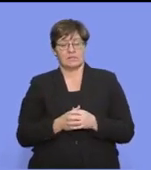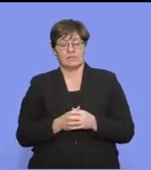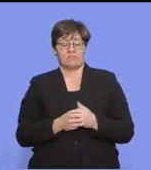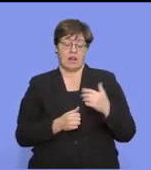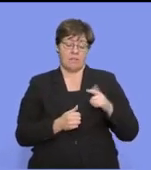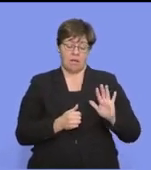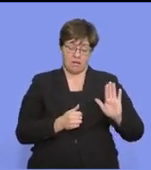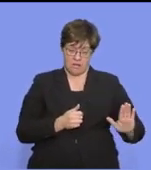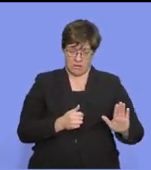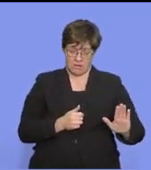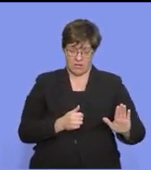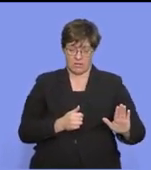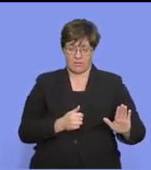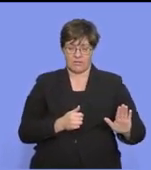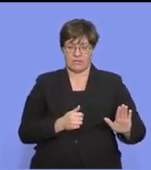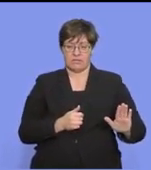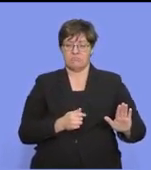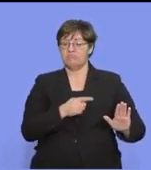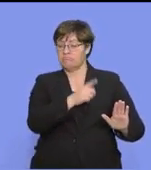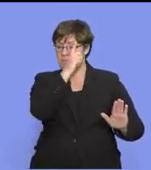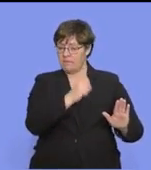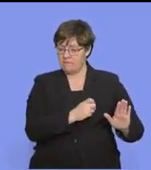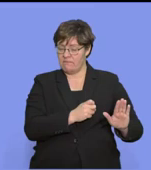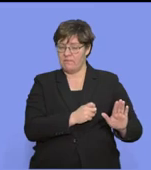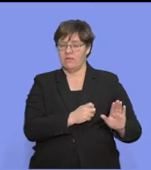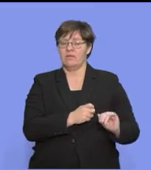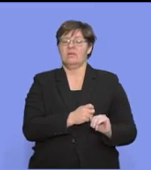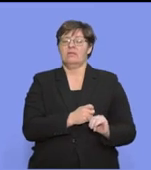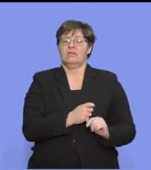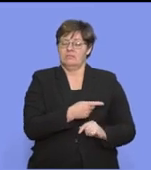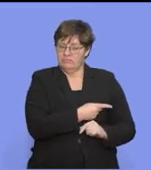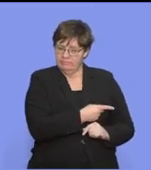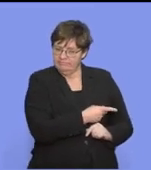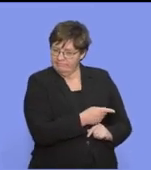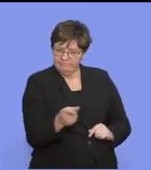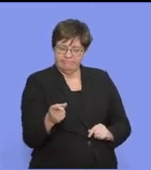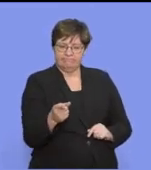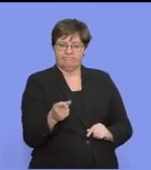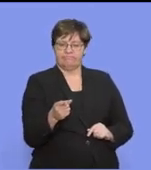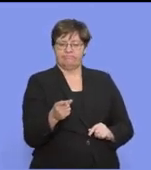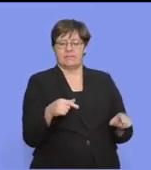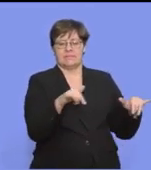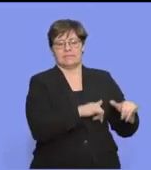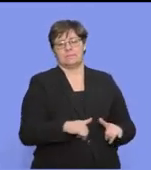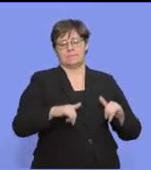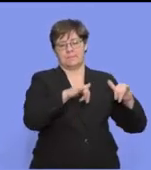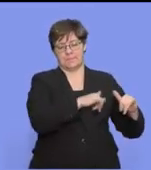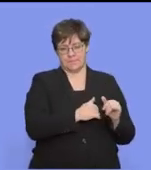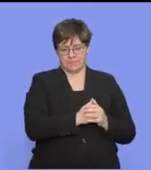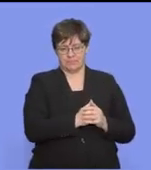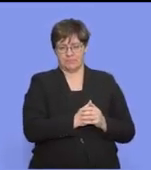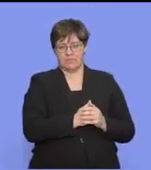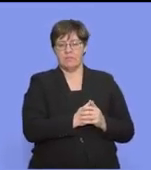a population in Lamarck's theory, or under Lamarck's theory, he believed that they were all